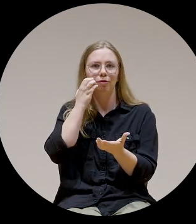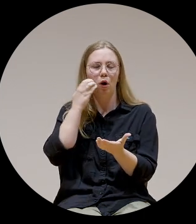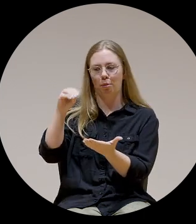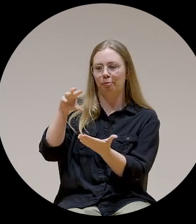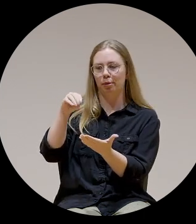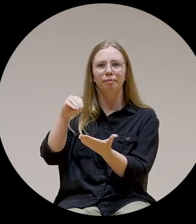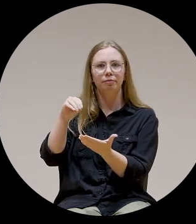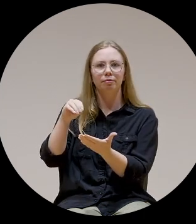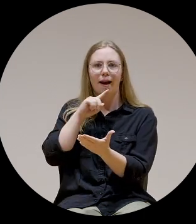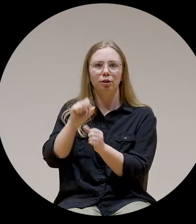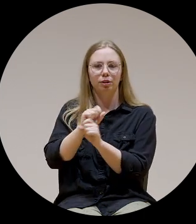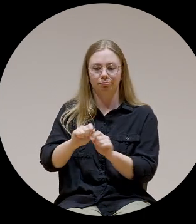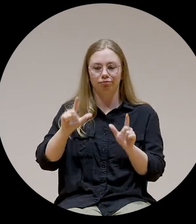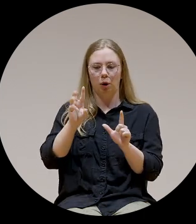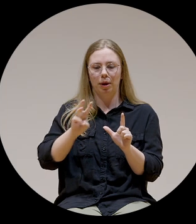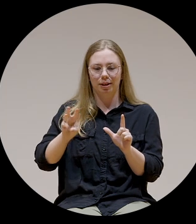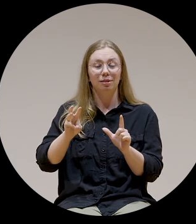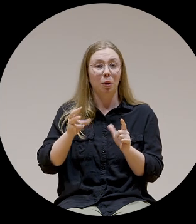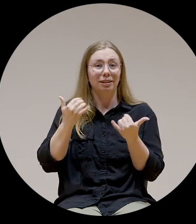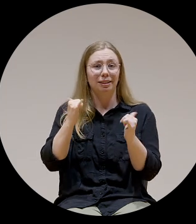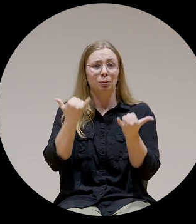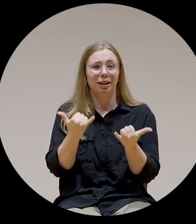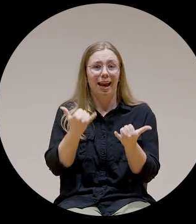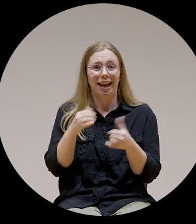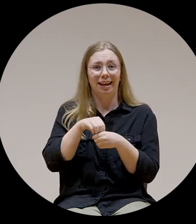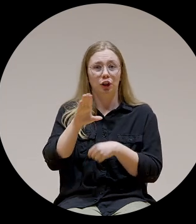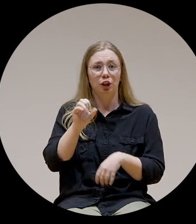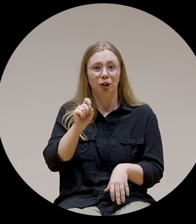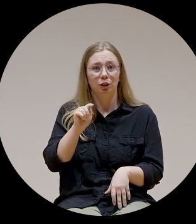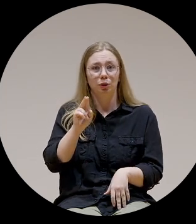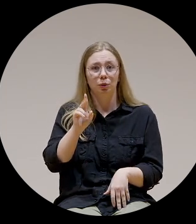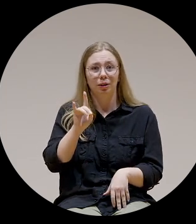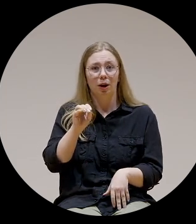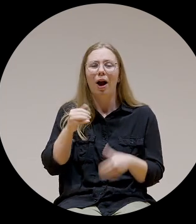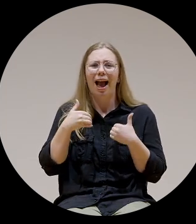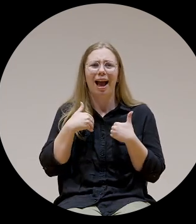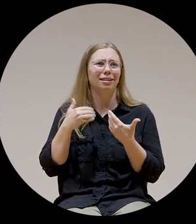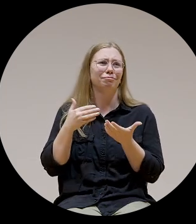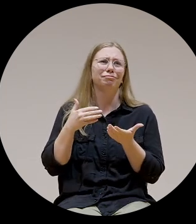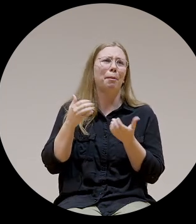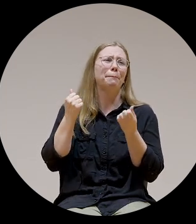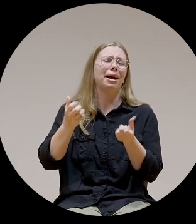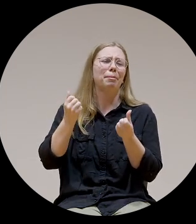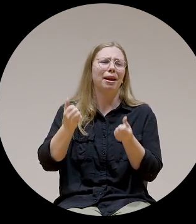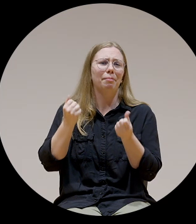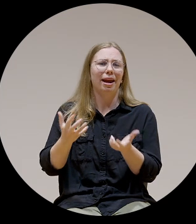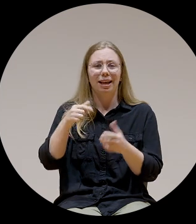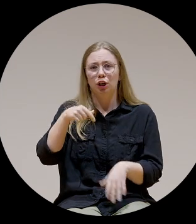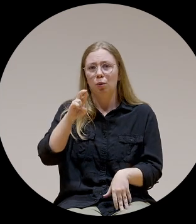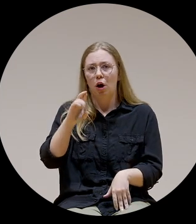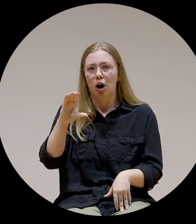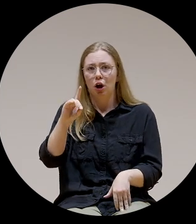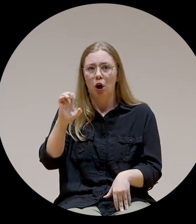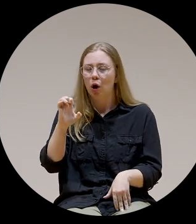to this day in her studio, hundreds of these beaded QR codes that just don't work because there might be one bead,